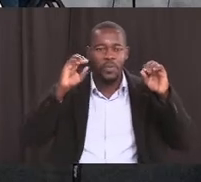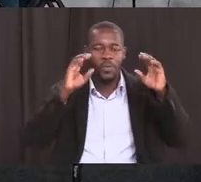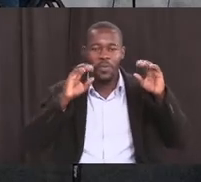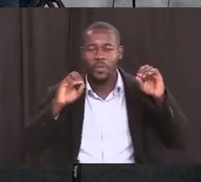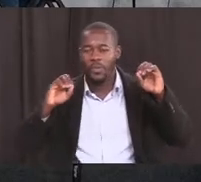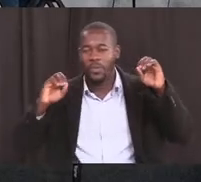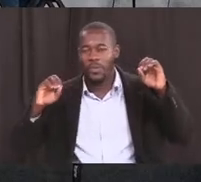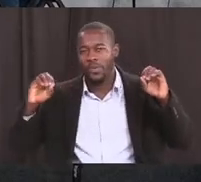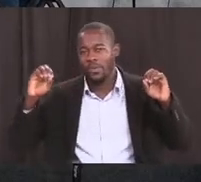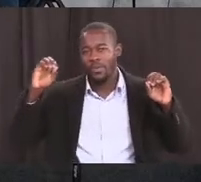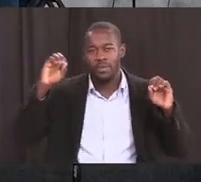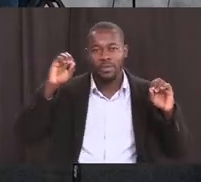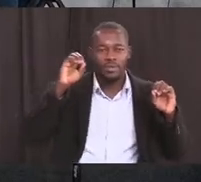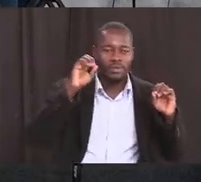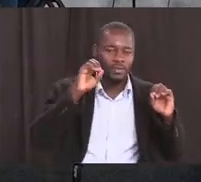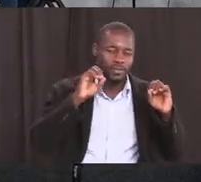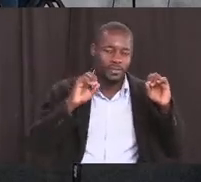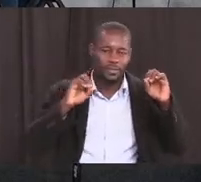ooh,